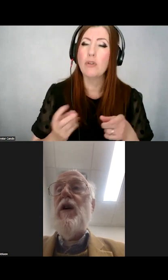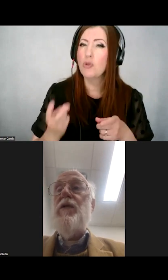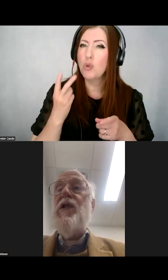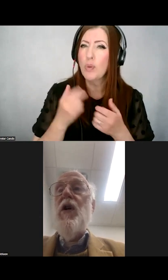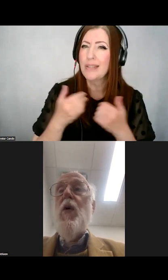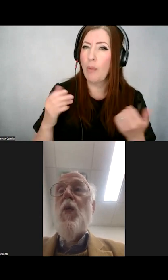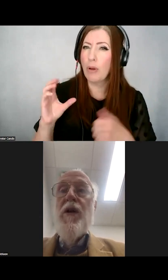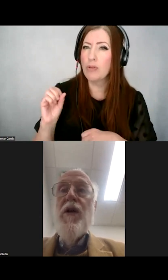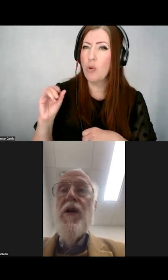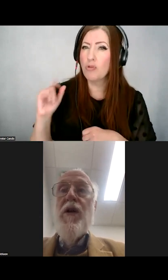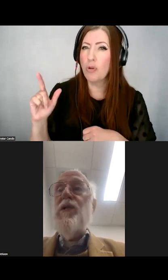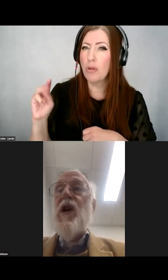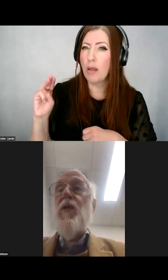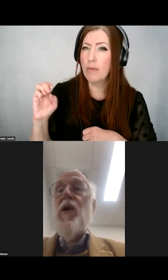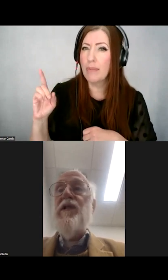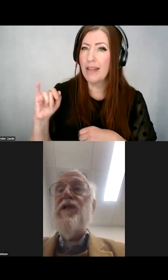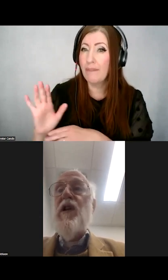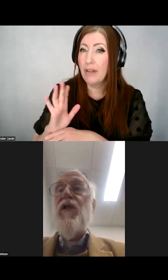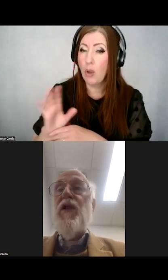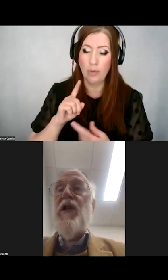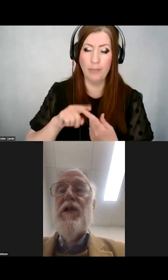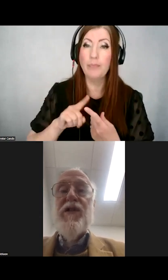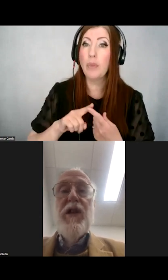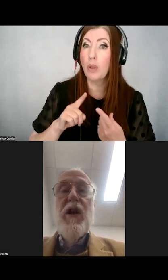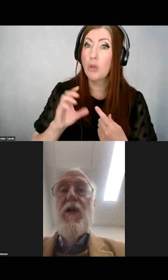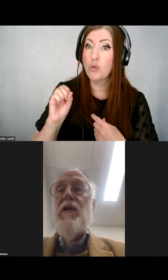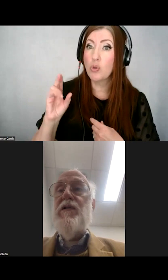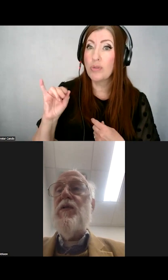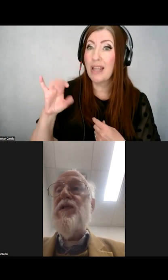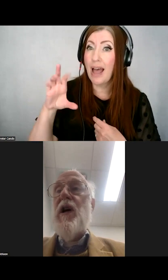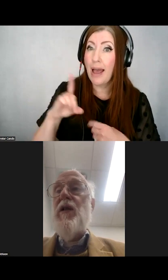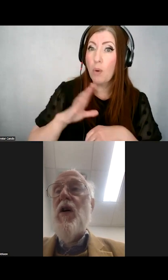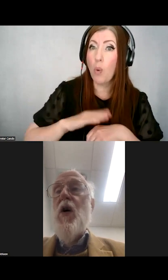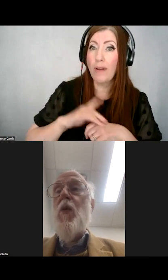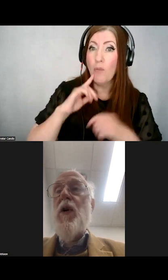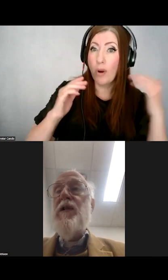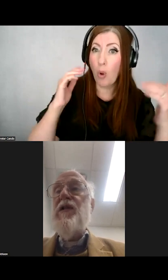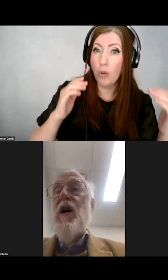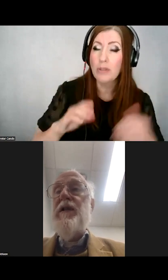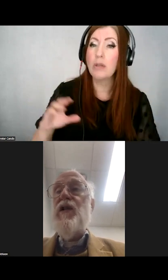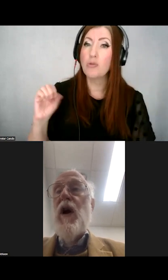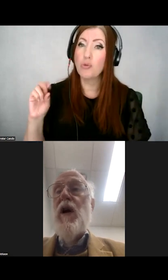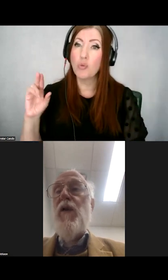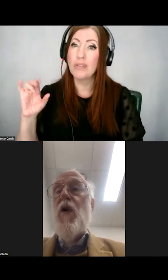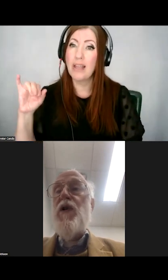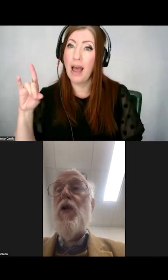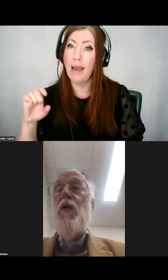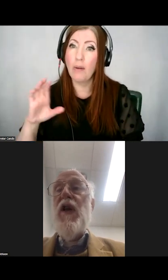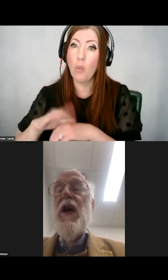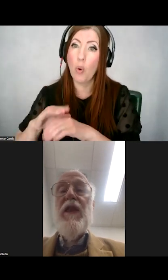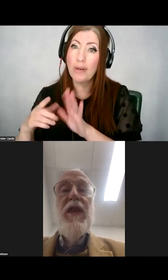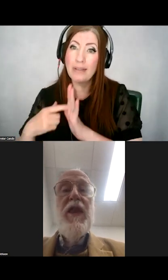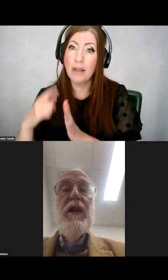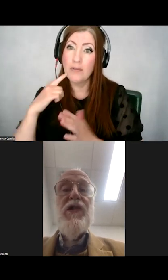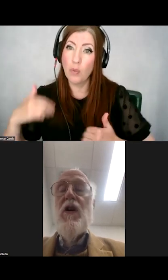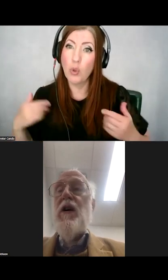media videos, one on suicide warning signs for adults and the other on suicide warning signs for